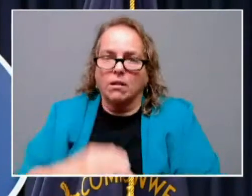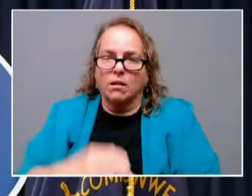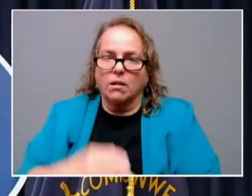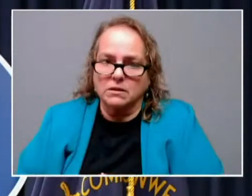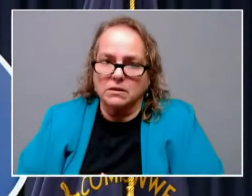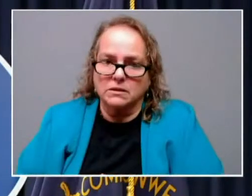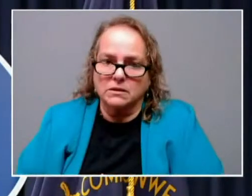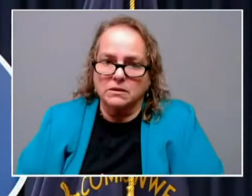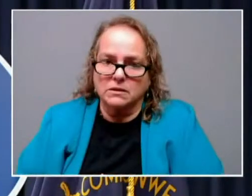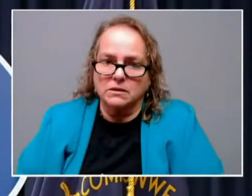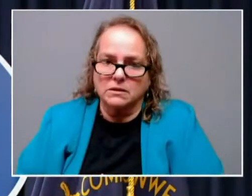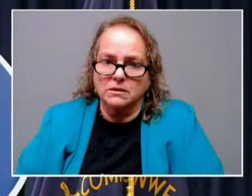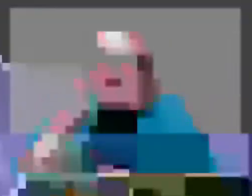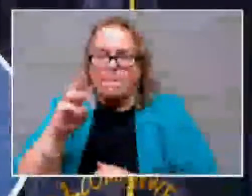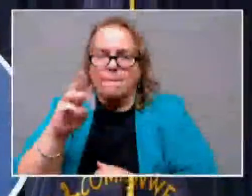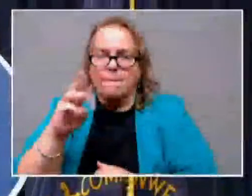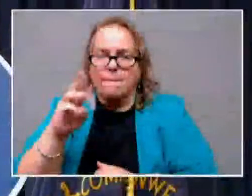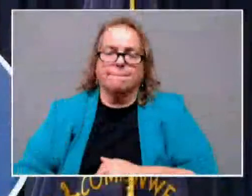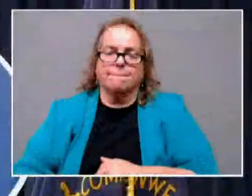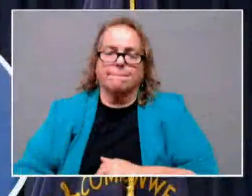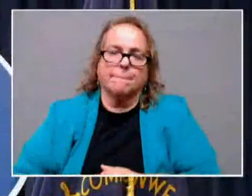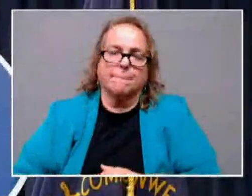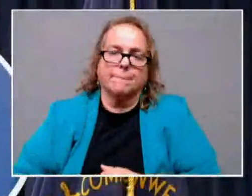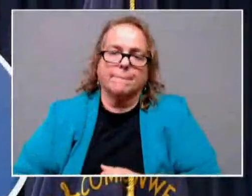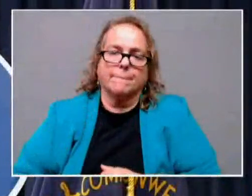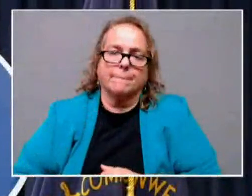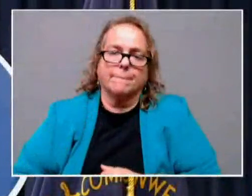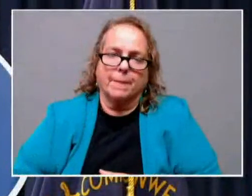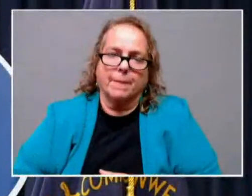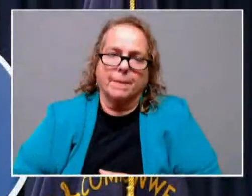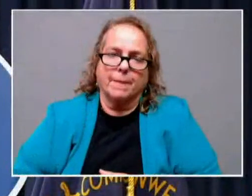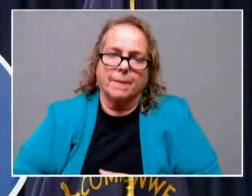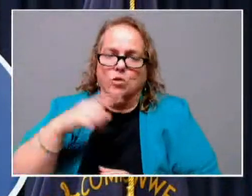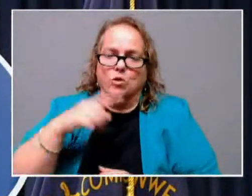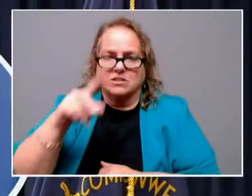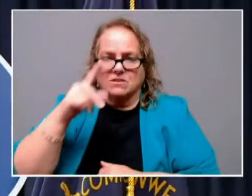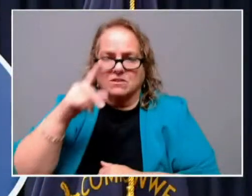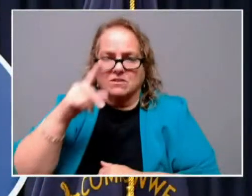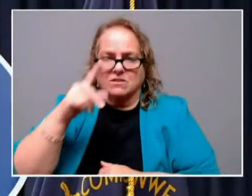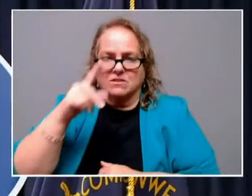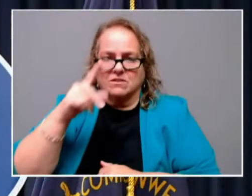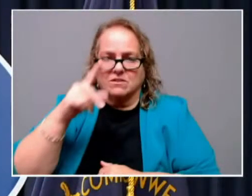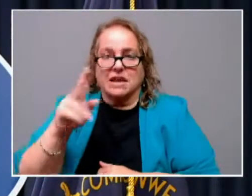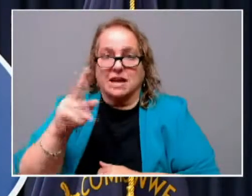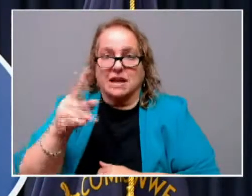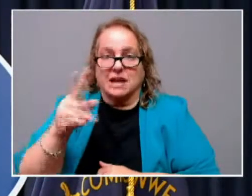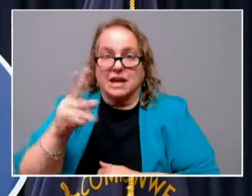Tom. Thank you, Governor. I have a question for Dr. Stack. Is he available to take? He is available. All